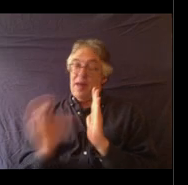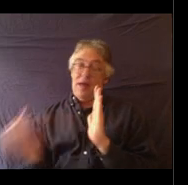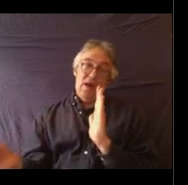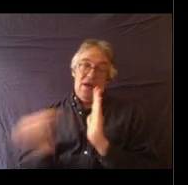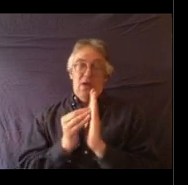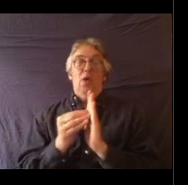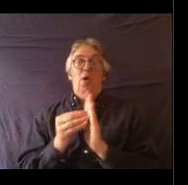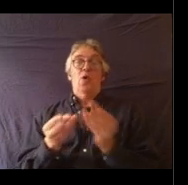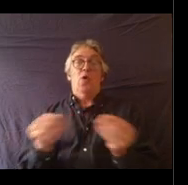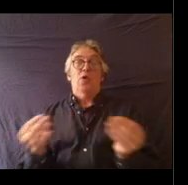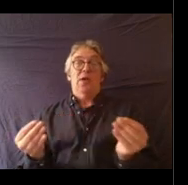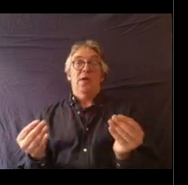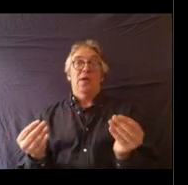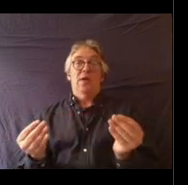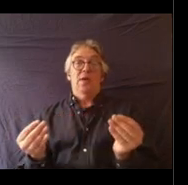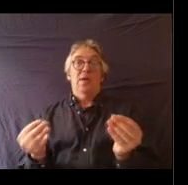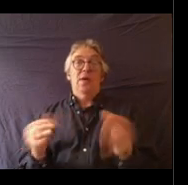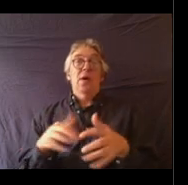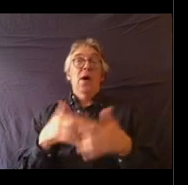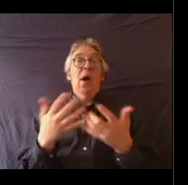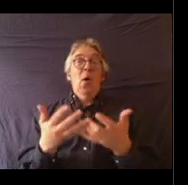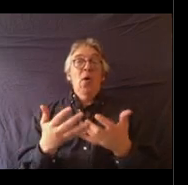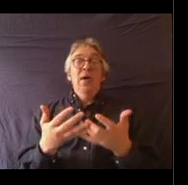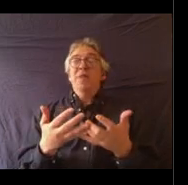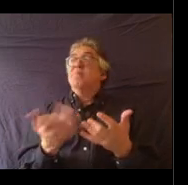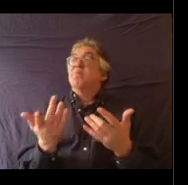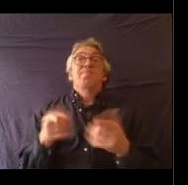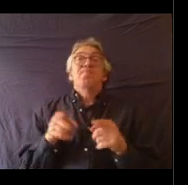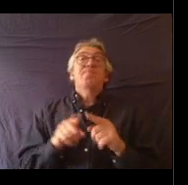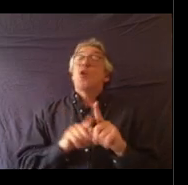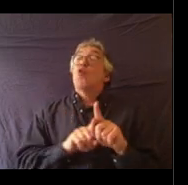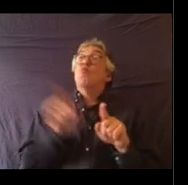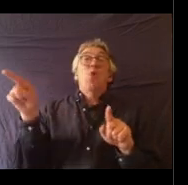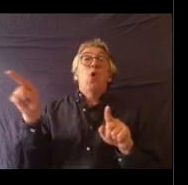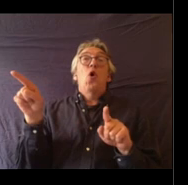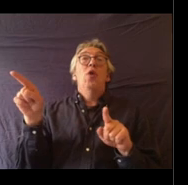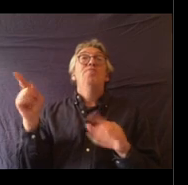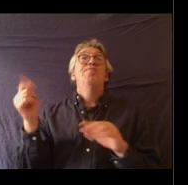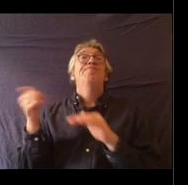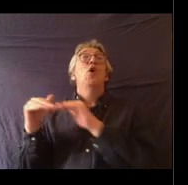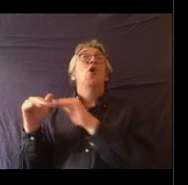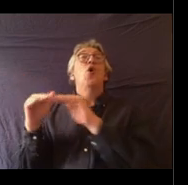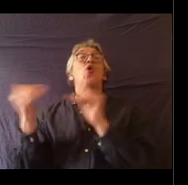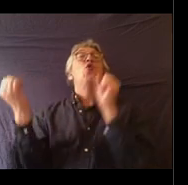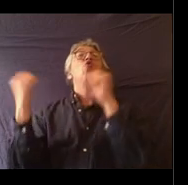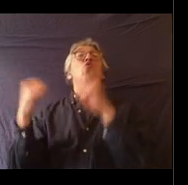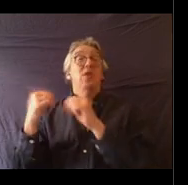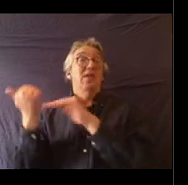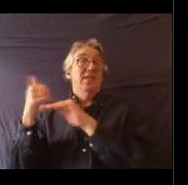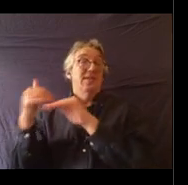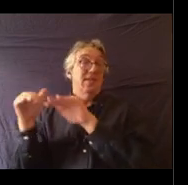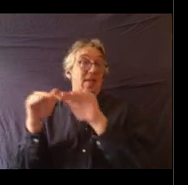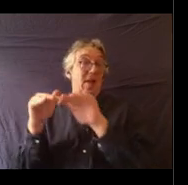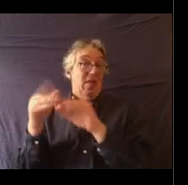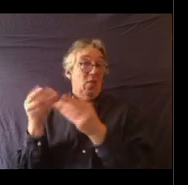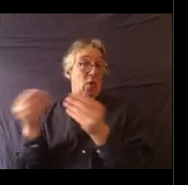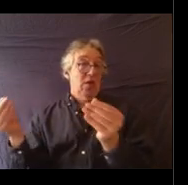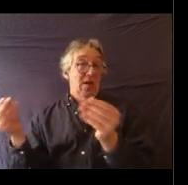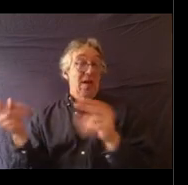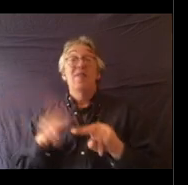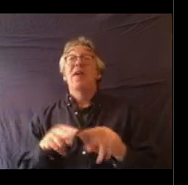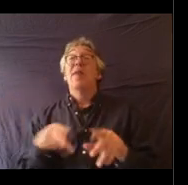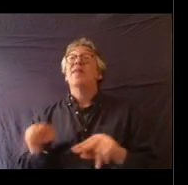to commonly agreed standards for quality, again, or if you don't have it at national